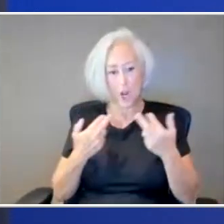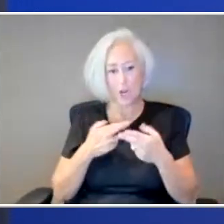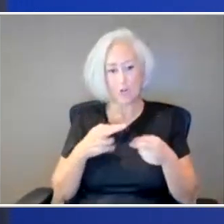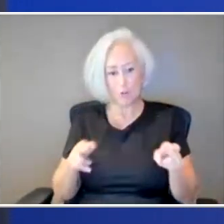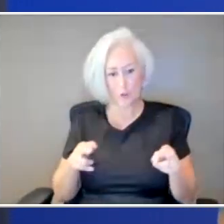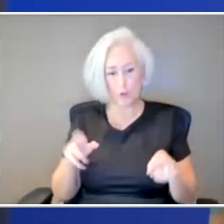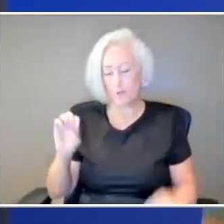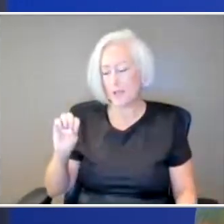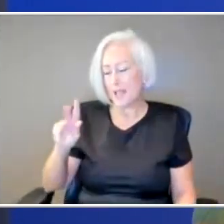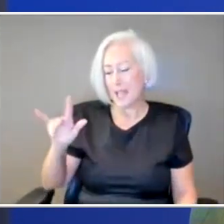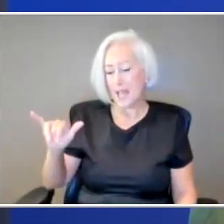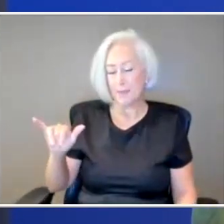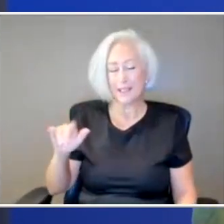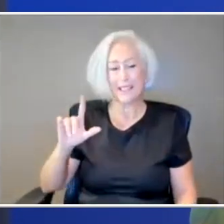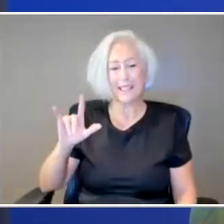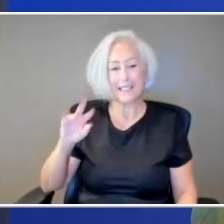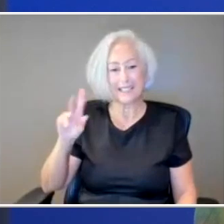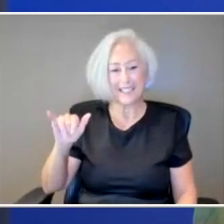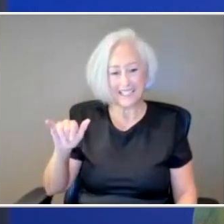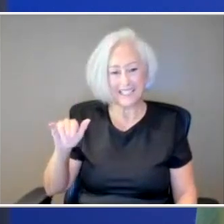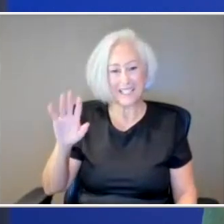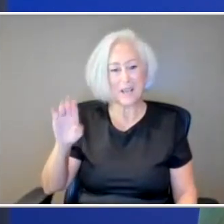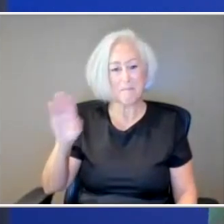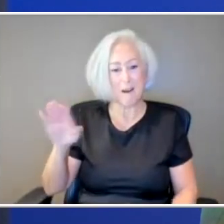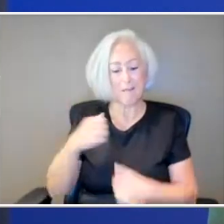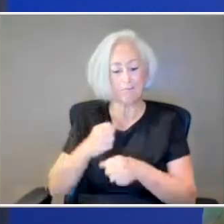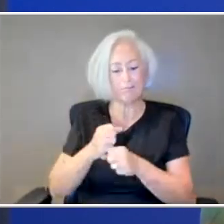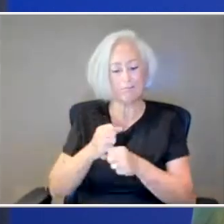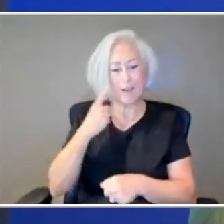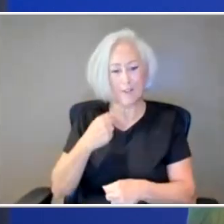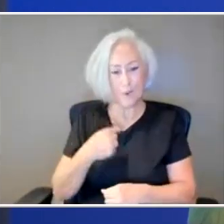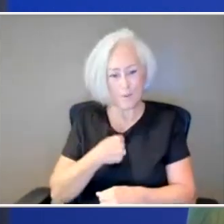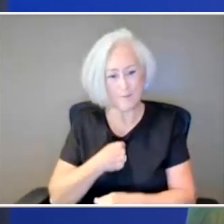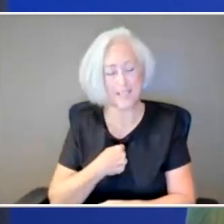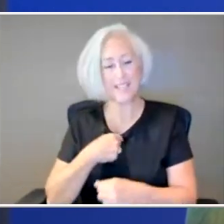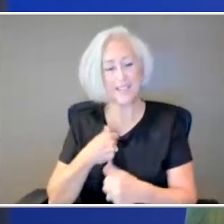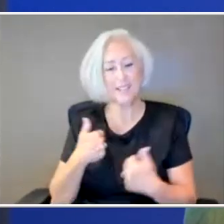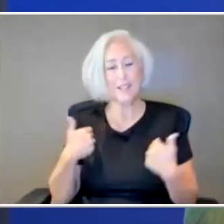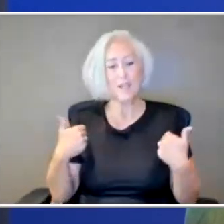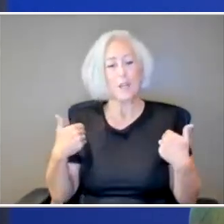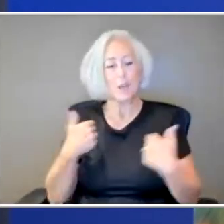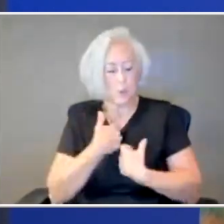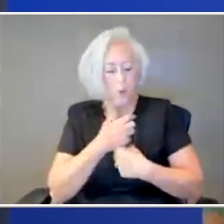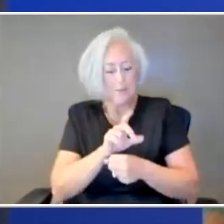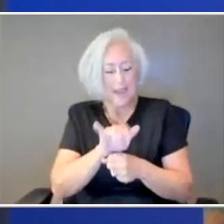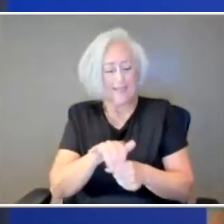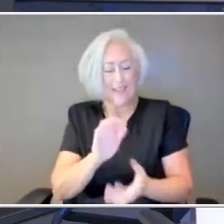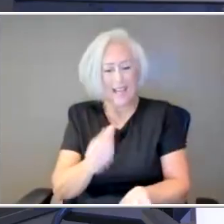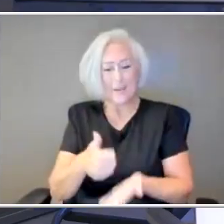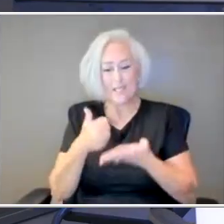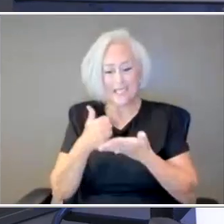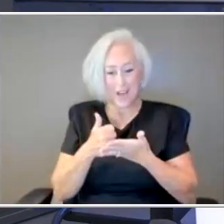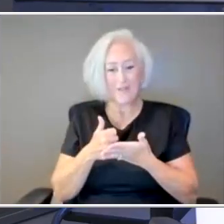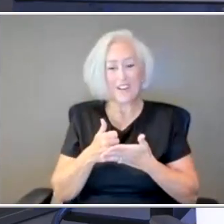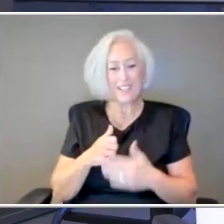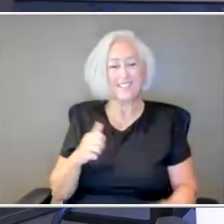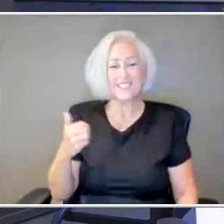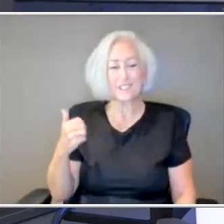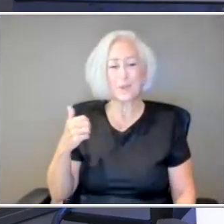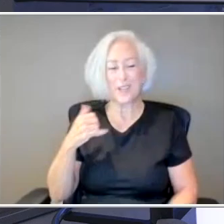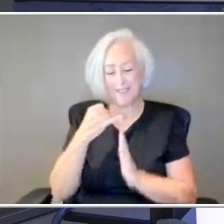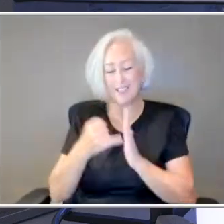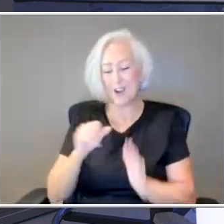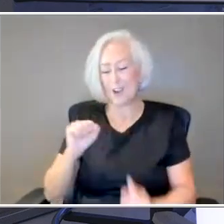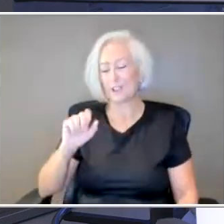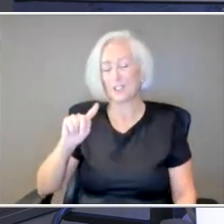and Bob wanted me to have, and we redid the little part, and that was helpful. I own a little studio in our house now. Yes, I think some